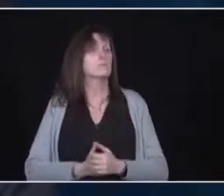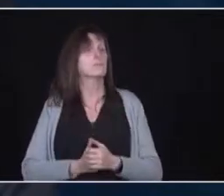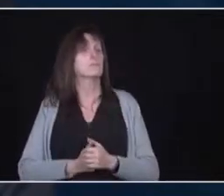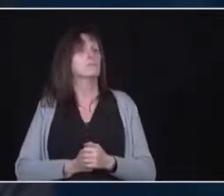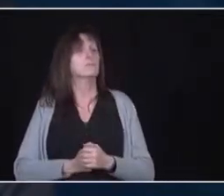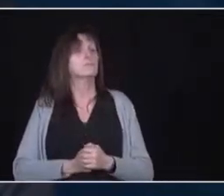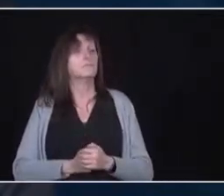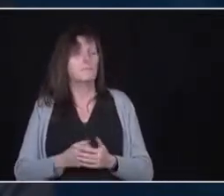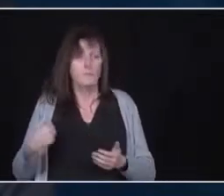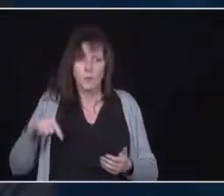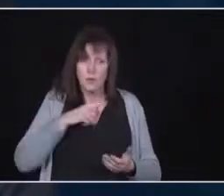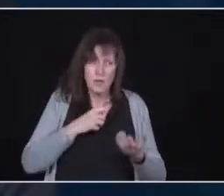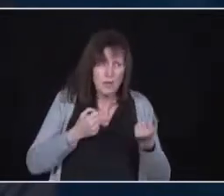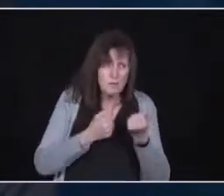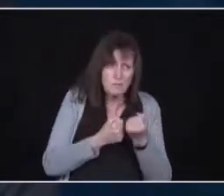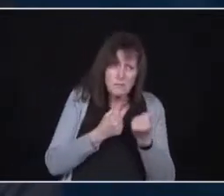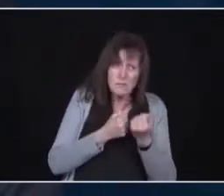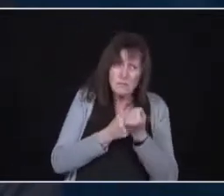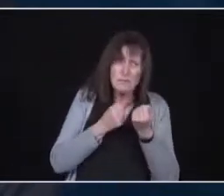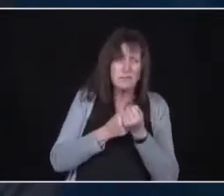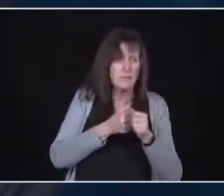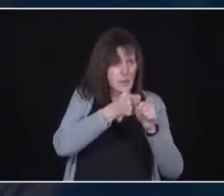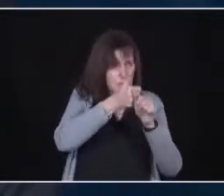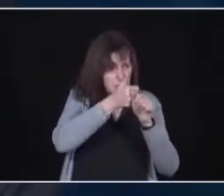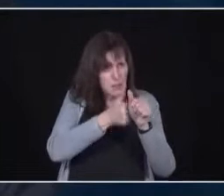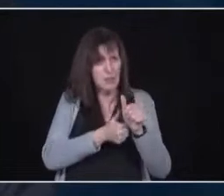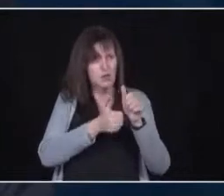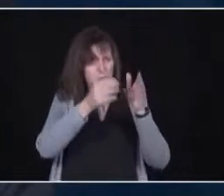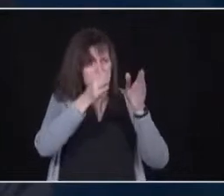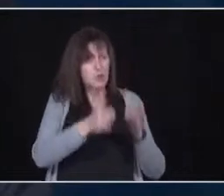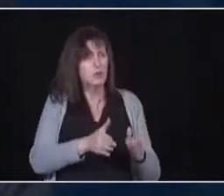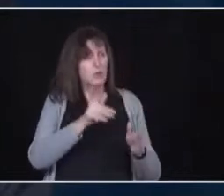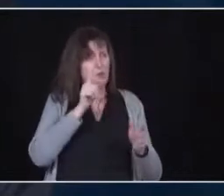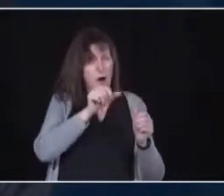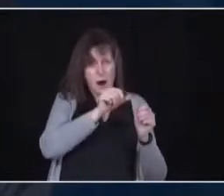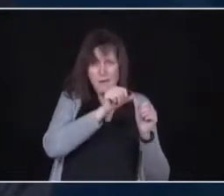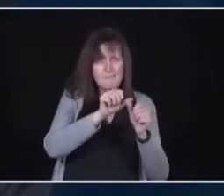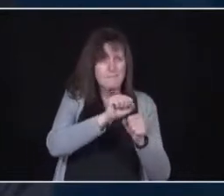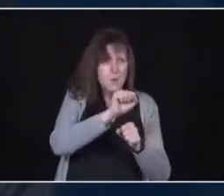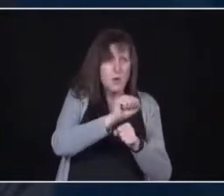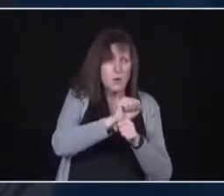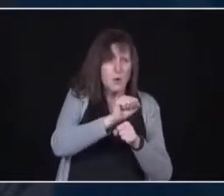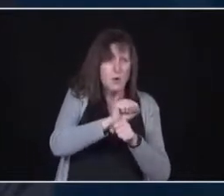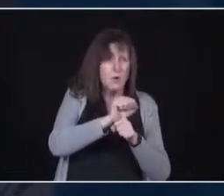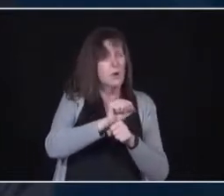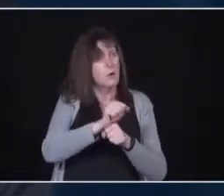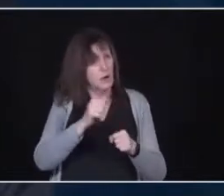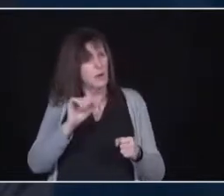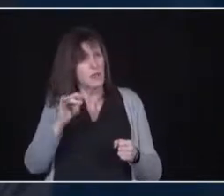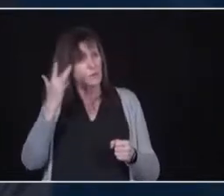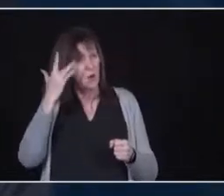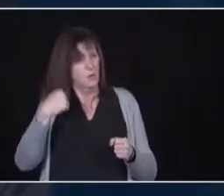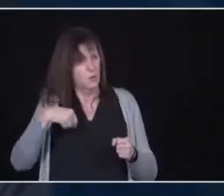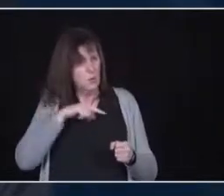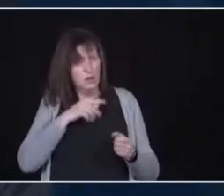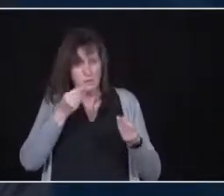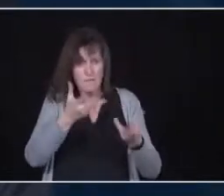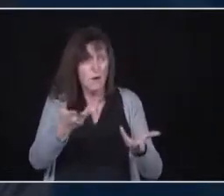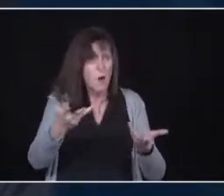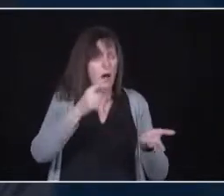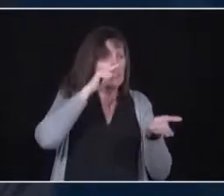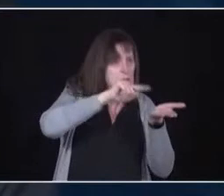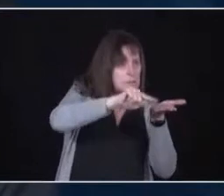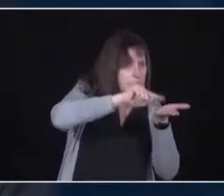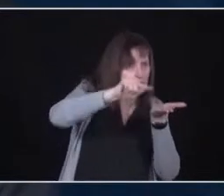every single worker out there. That's why we're doing hundreds of inspections every day in the province. That's why